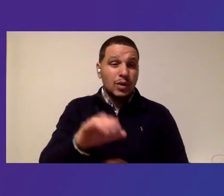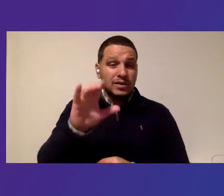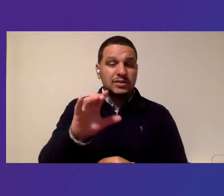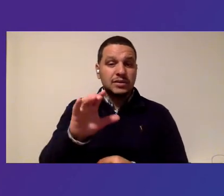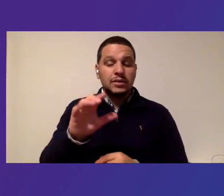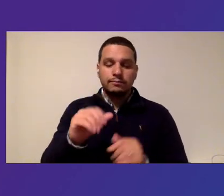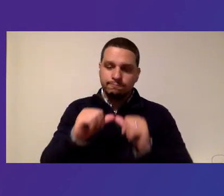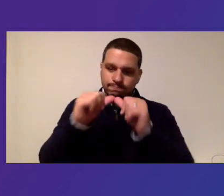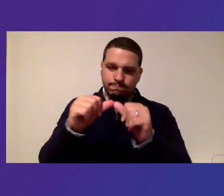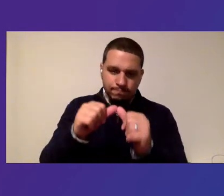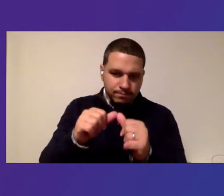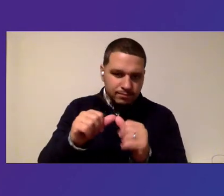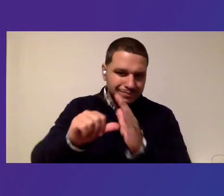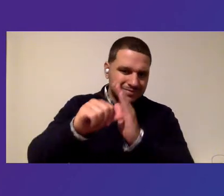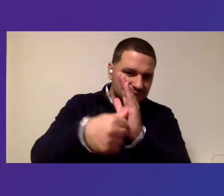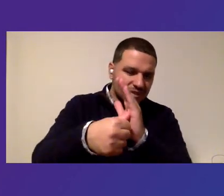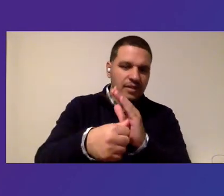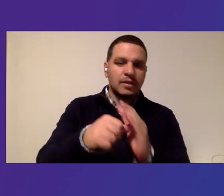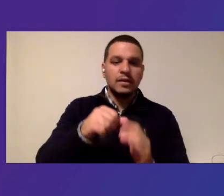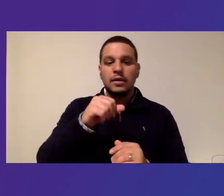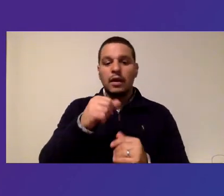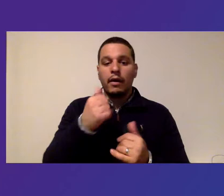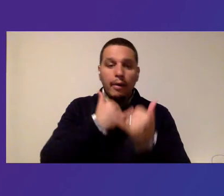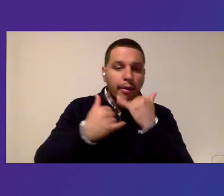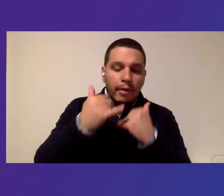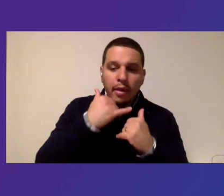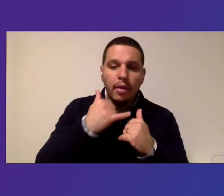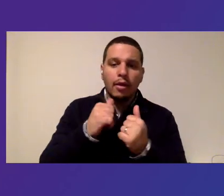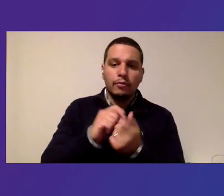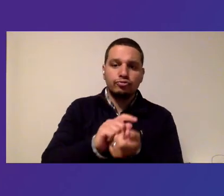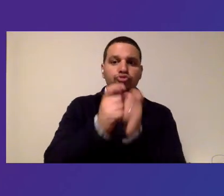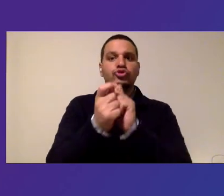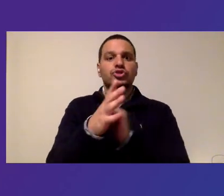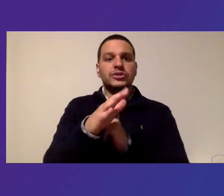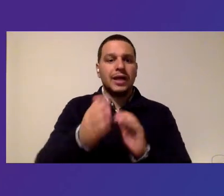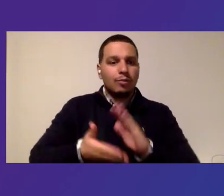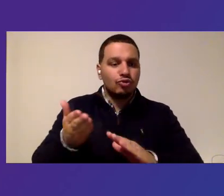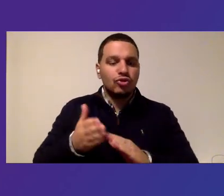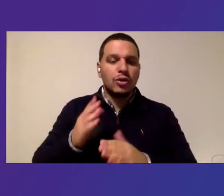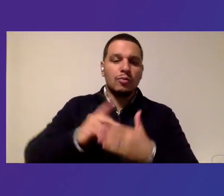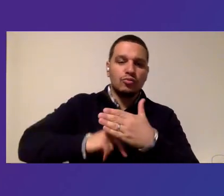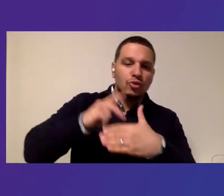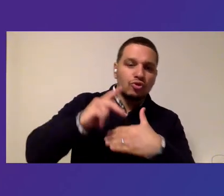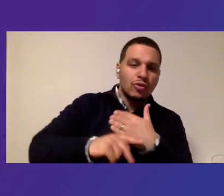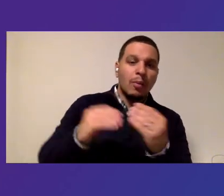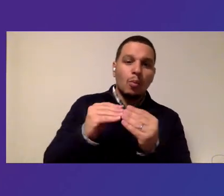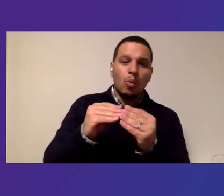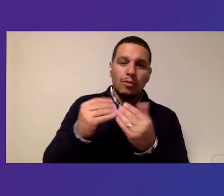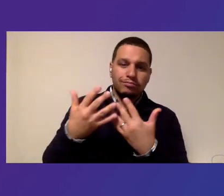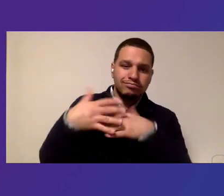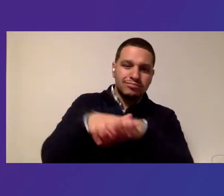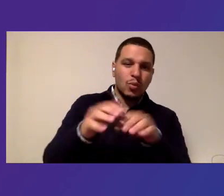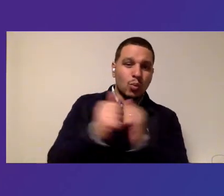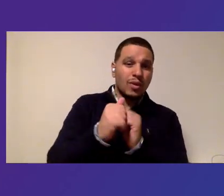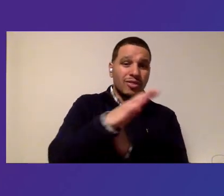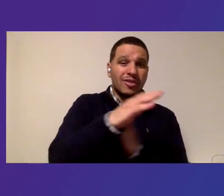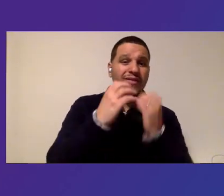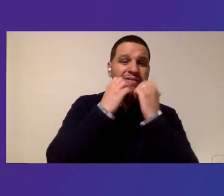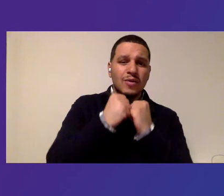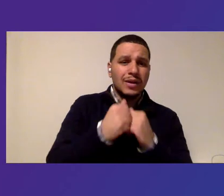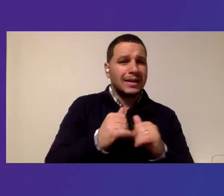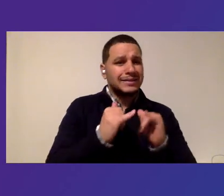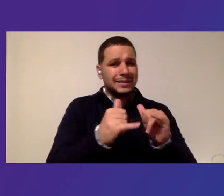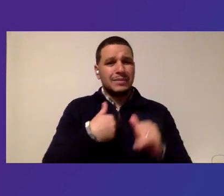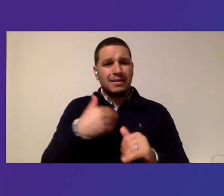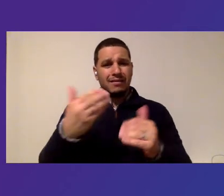iterate, to try and error, to evolve its operations and programming in alignment with its values, I make the same